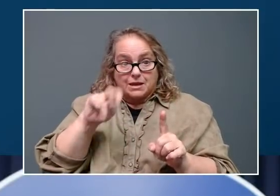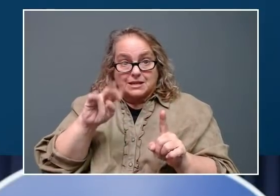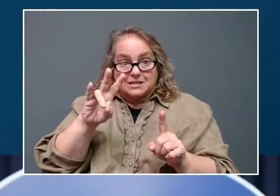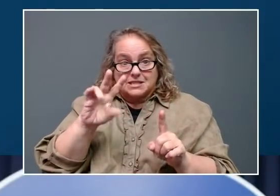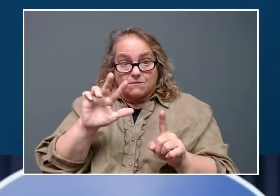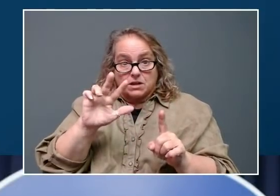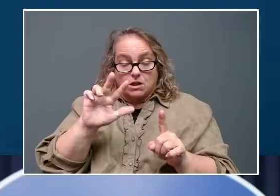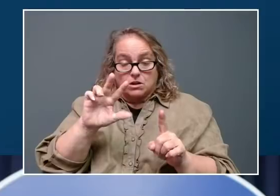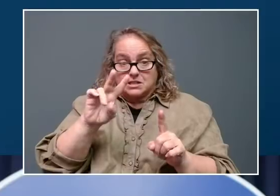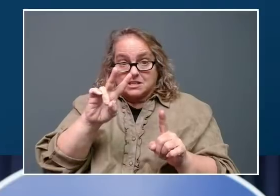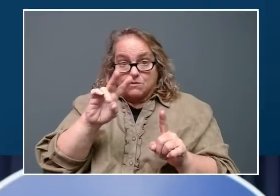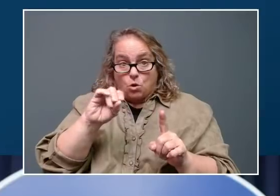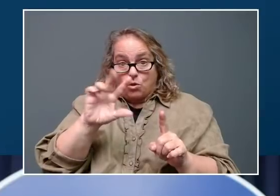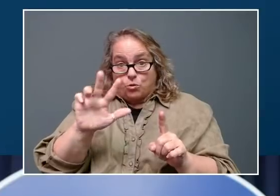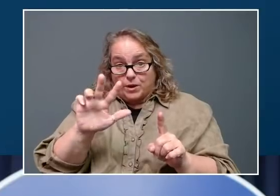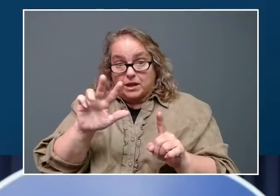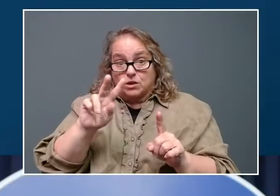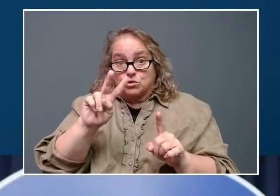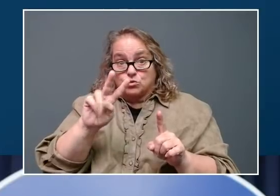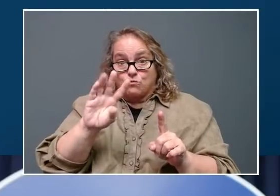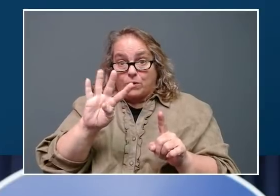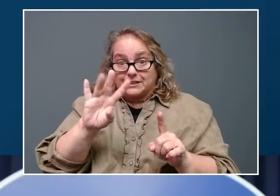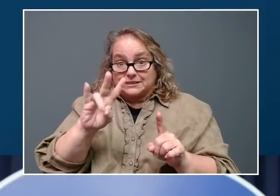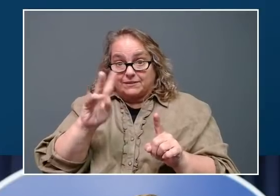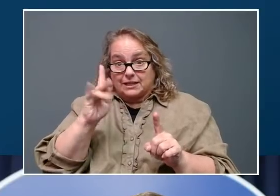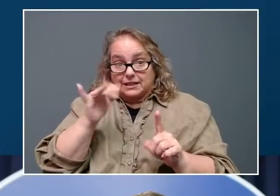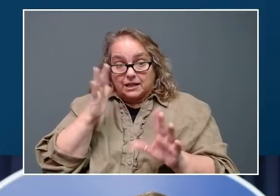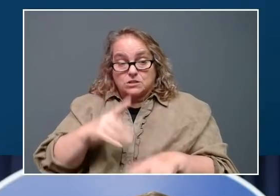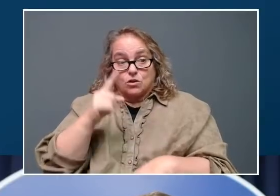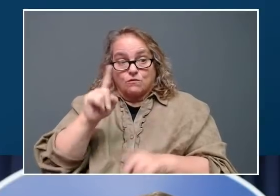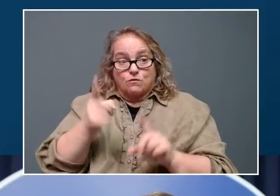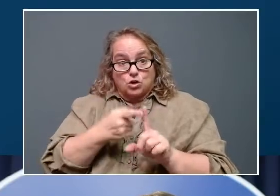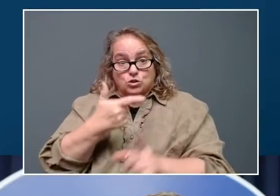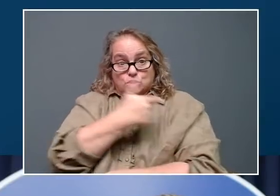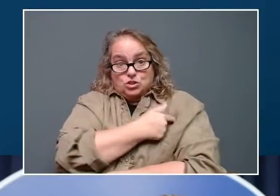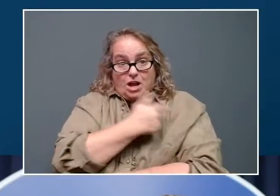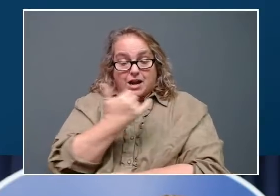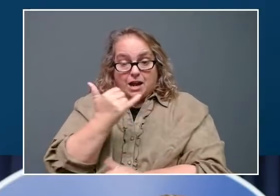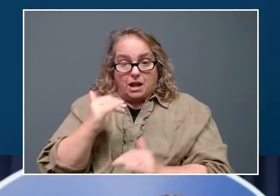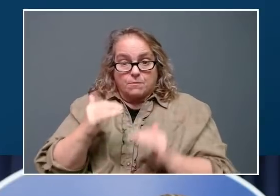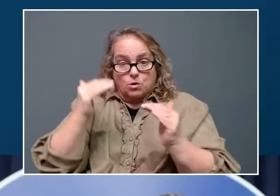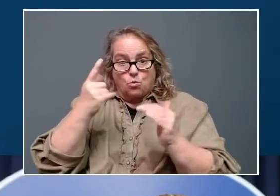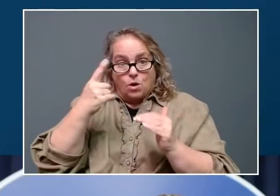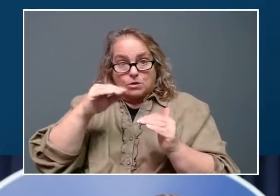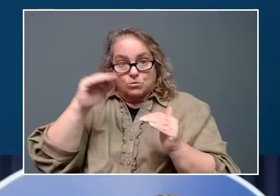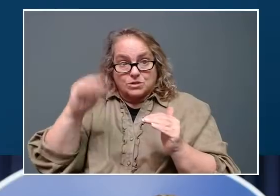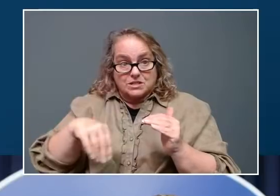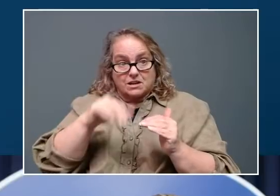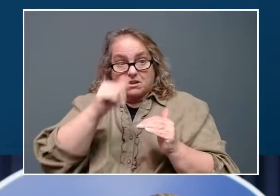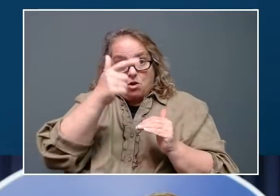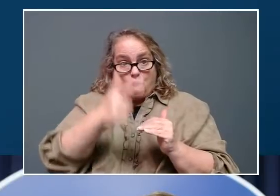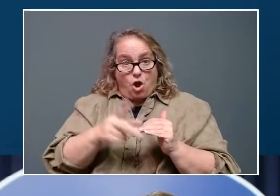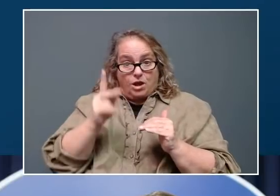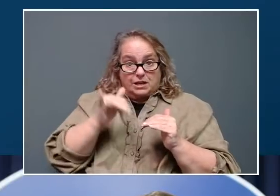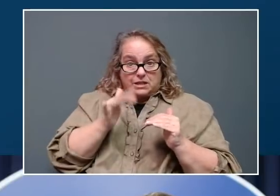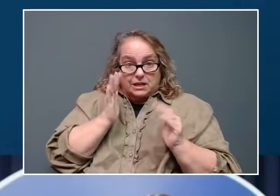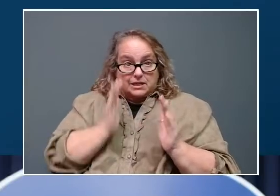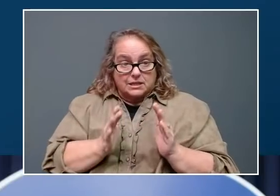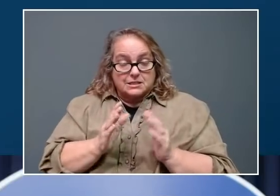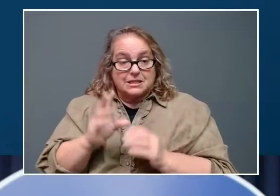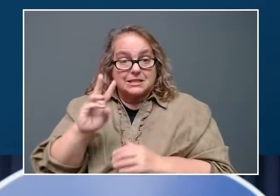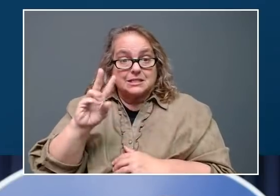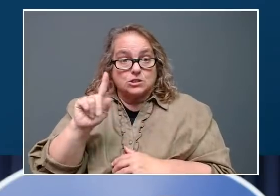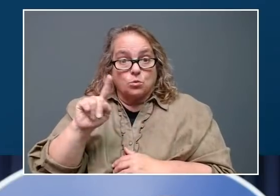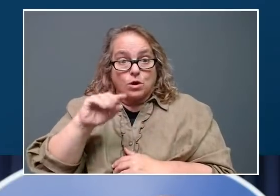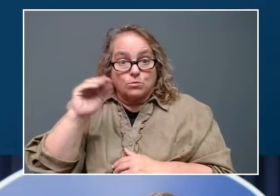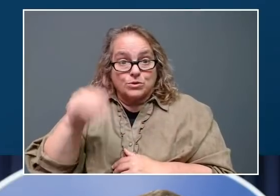2,703,247 Kentuckians having at least their first shot. Our total has gone up 1%. These are all Kentuckians. 61%, even